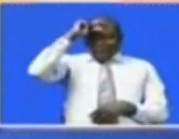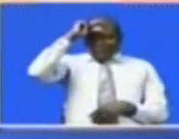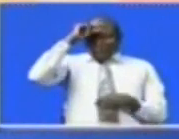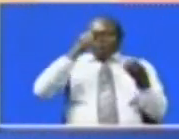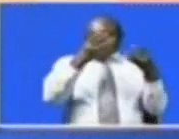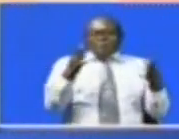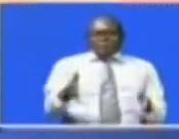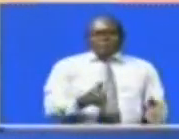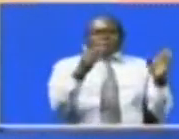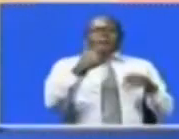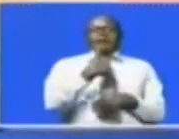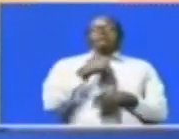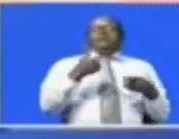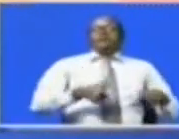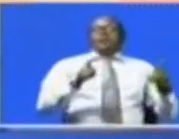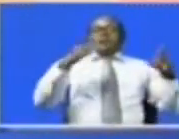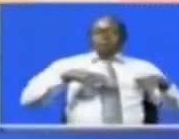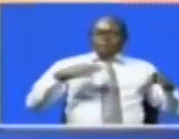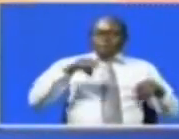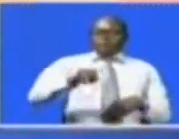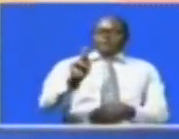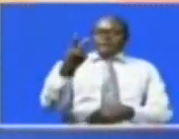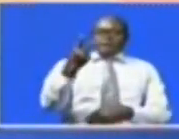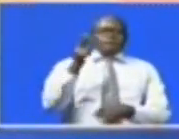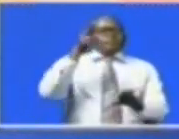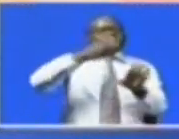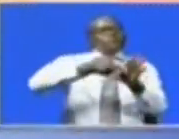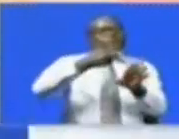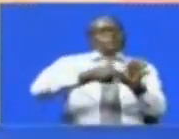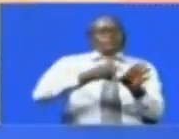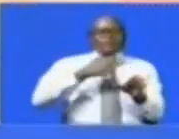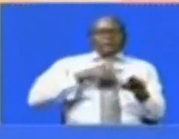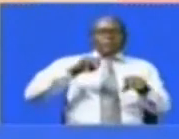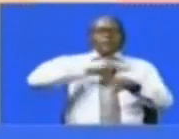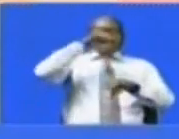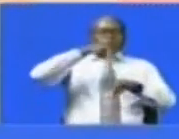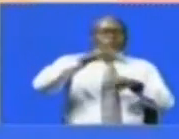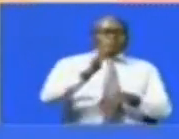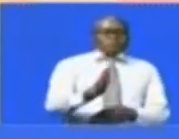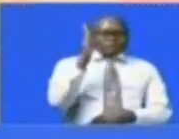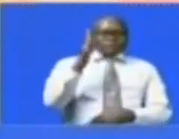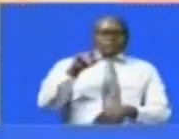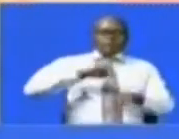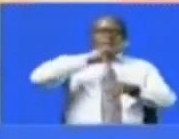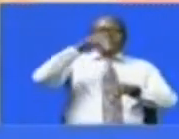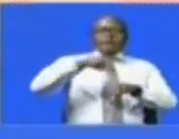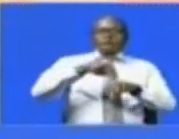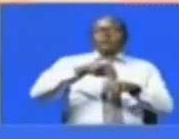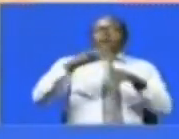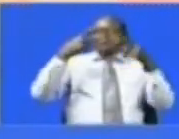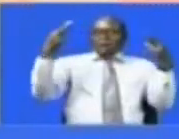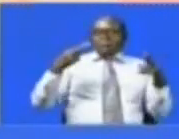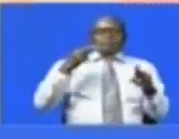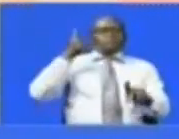several mechanisms to allow the people of this country to participate in our national security. National Counterterrorism